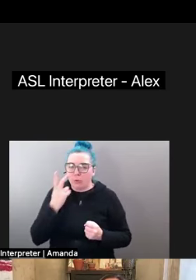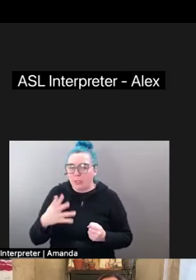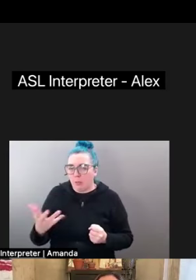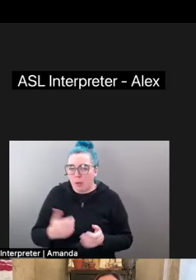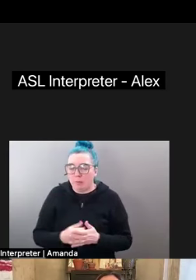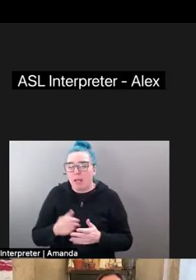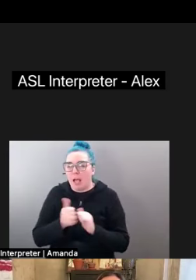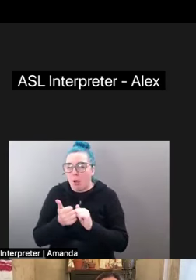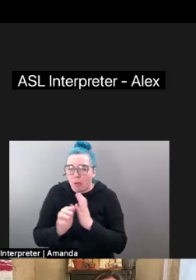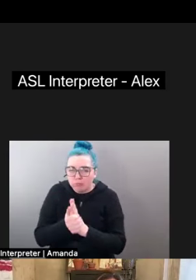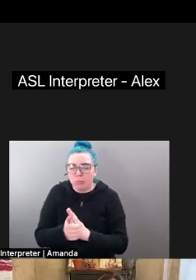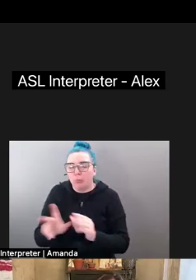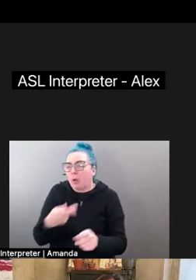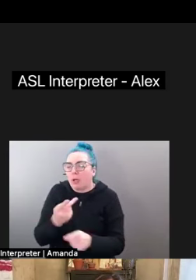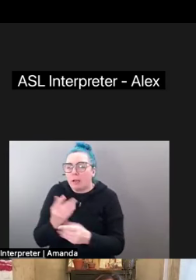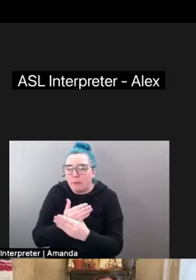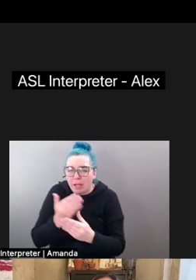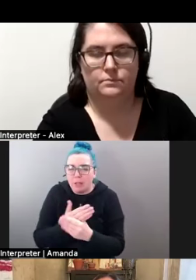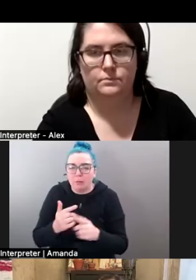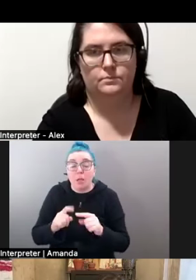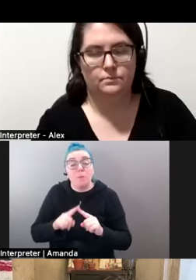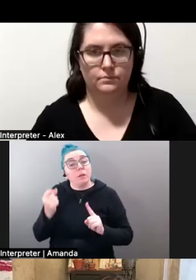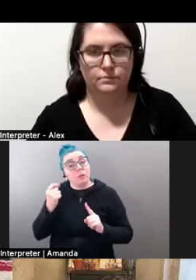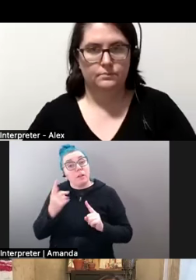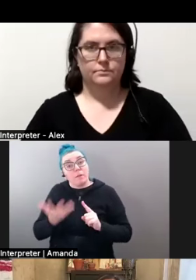application. It should be relevant to your application, so